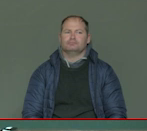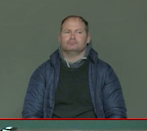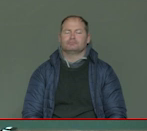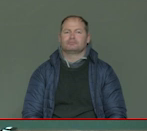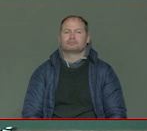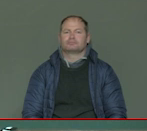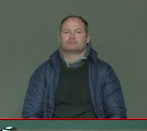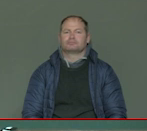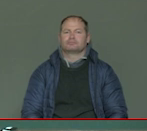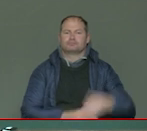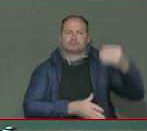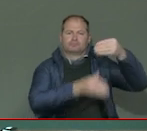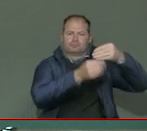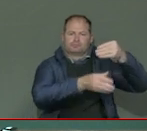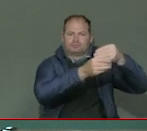246,746.